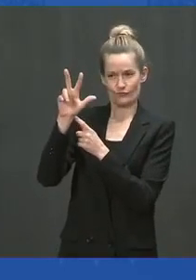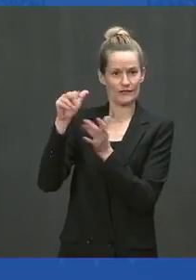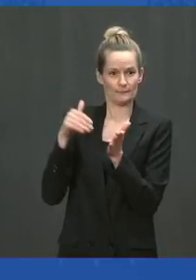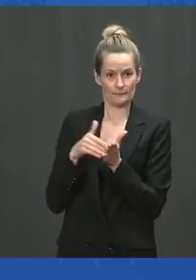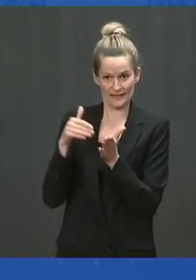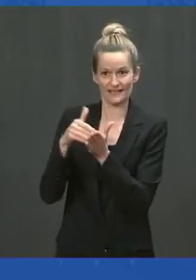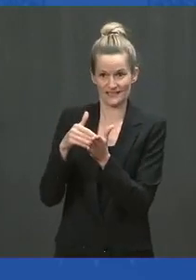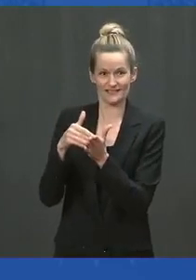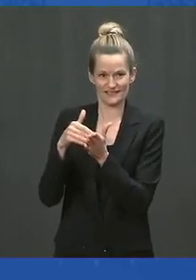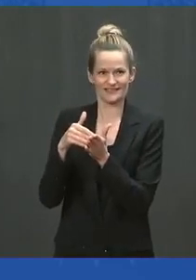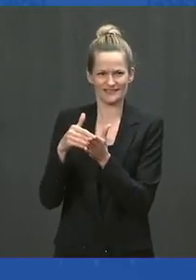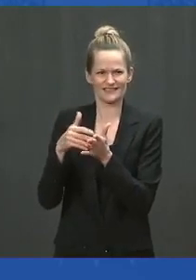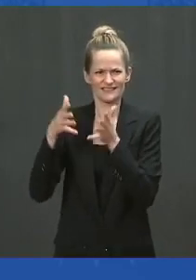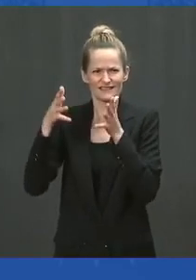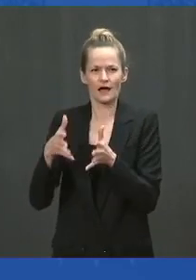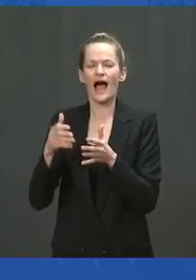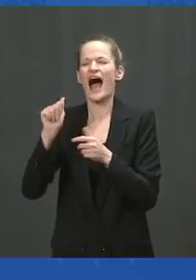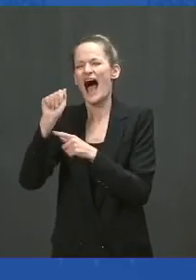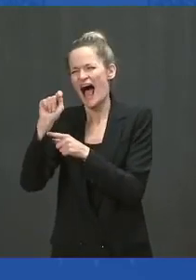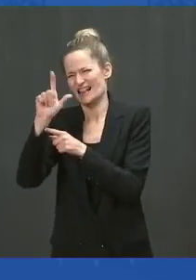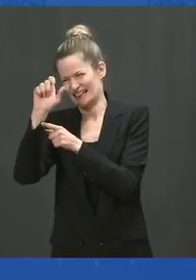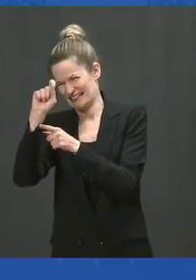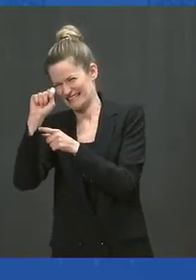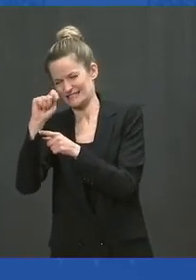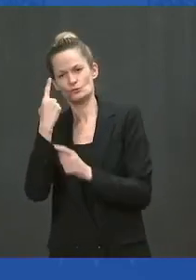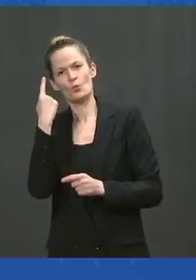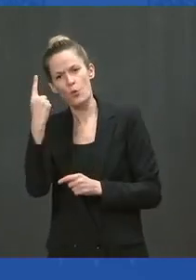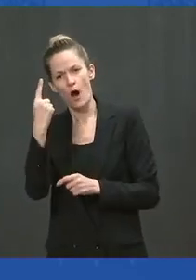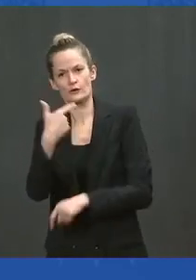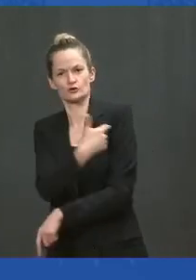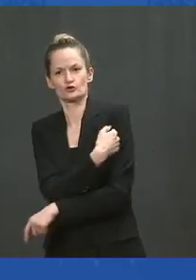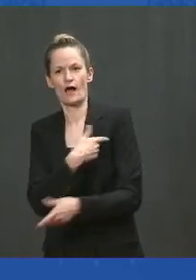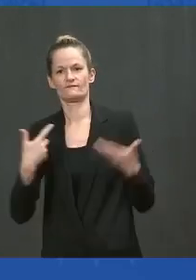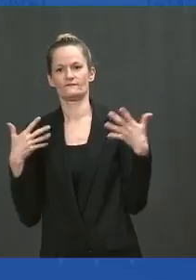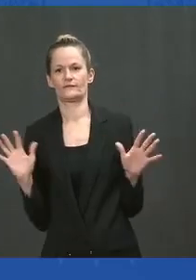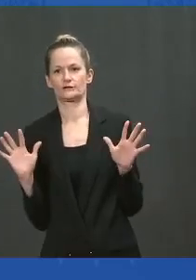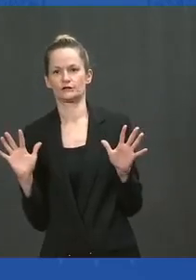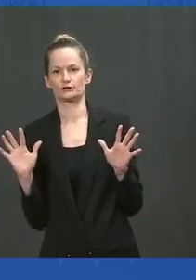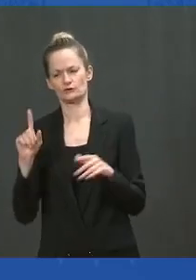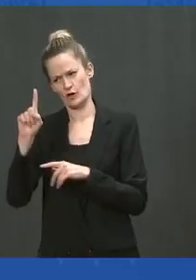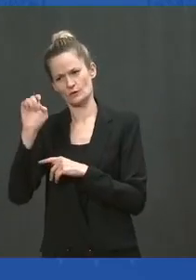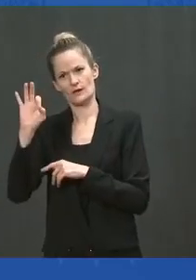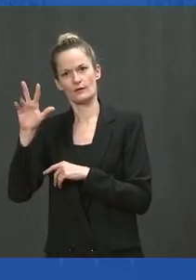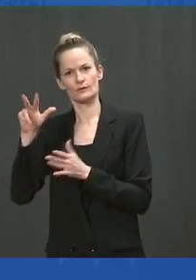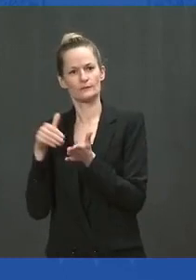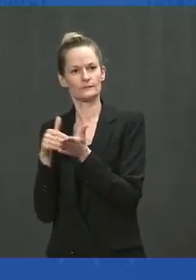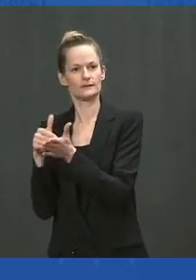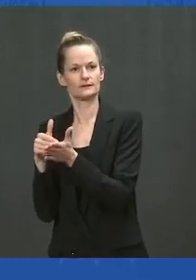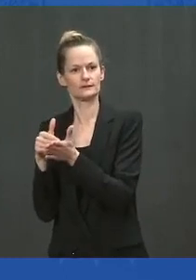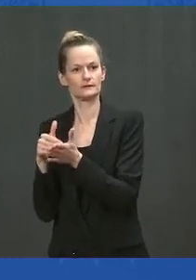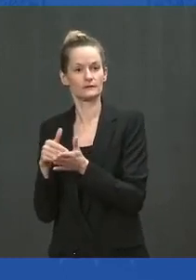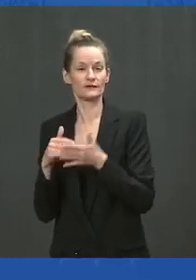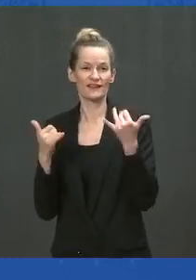shot, including over 70% of adults over the age of 18.